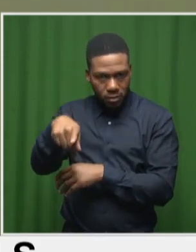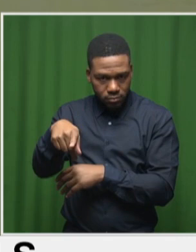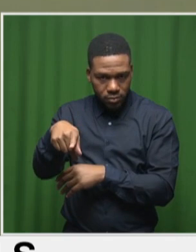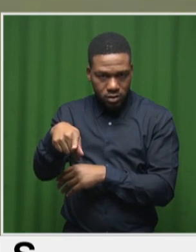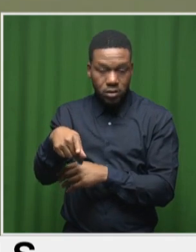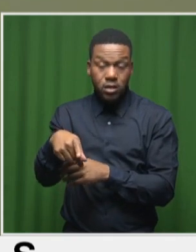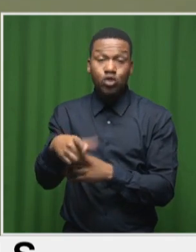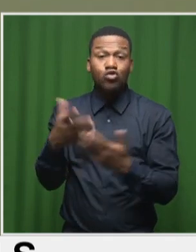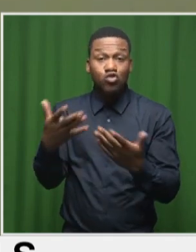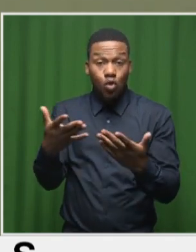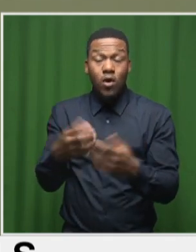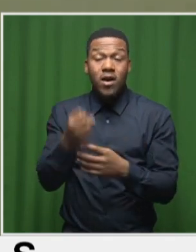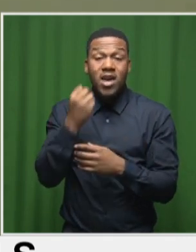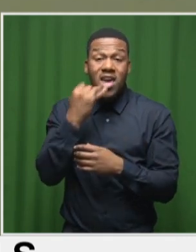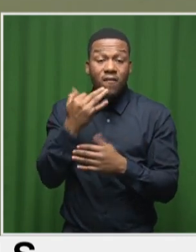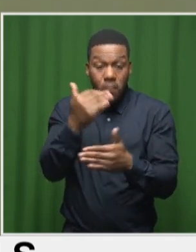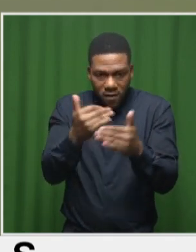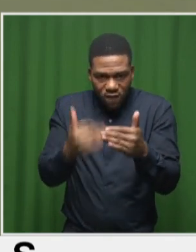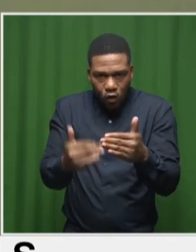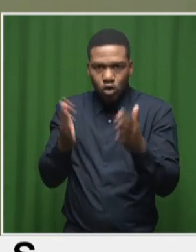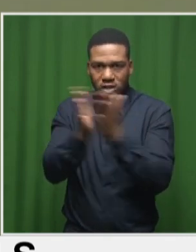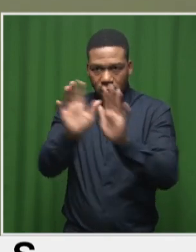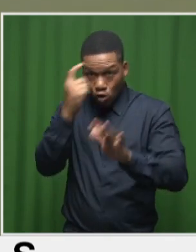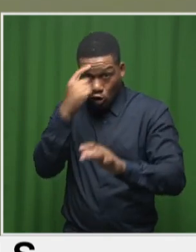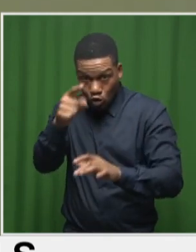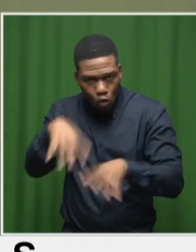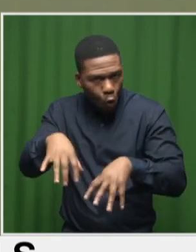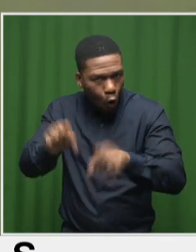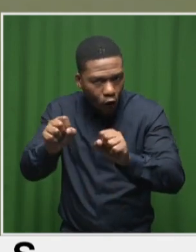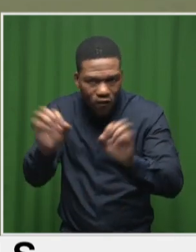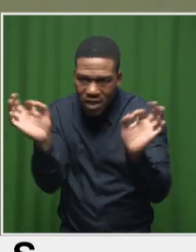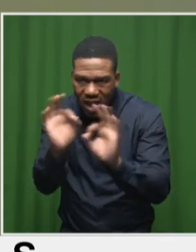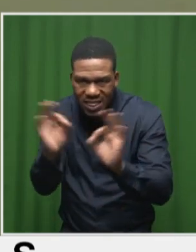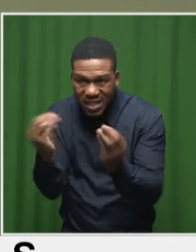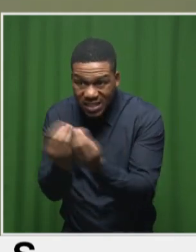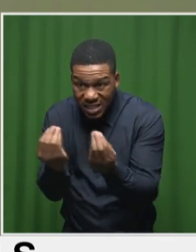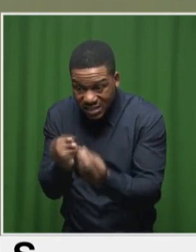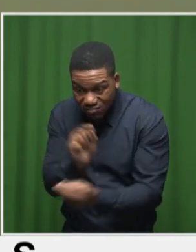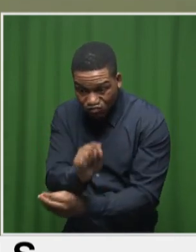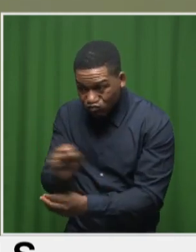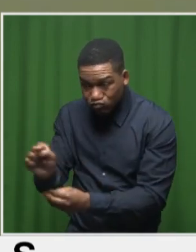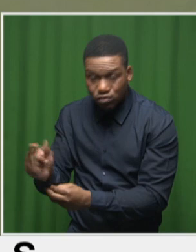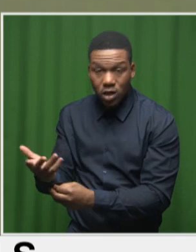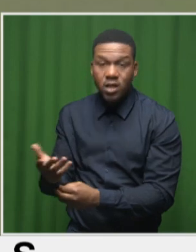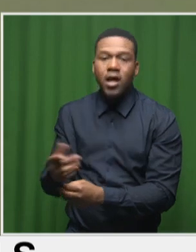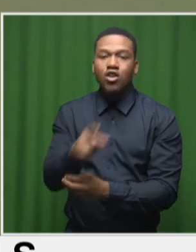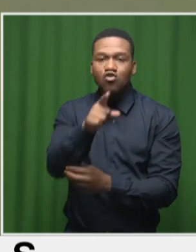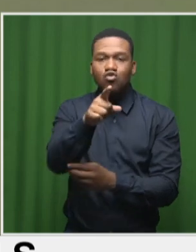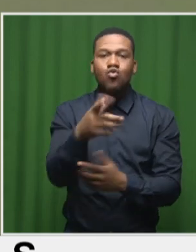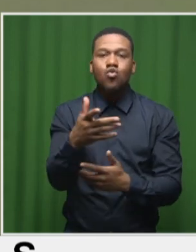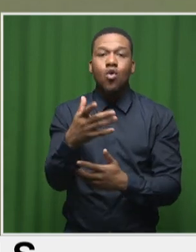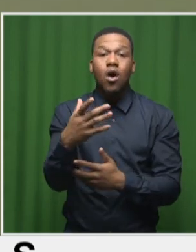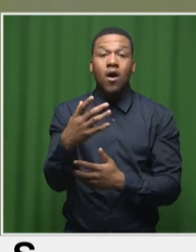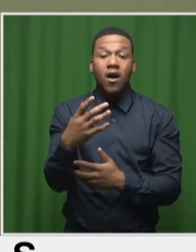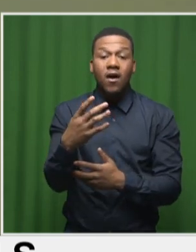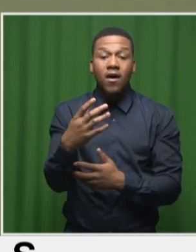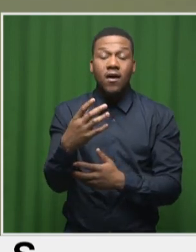switched off those appliances that I just mentioned, then you will experience